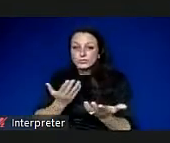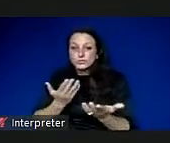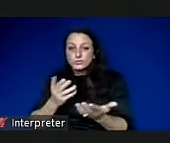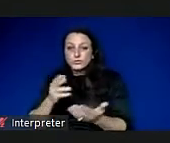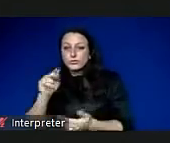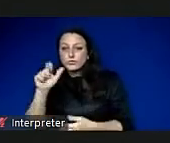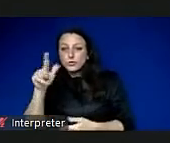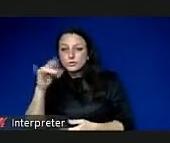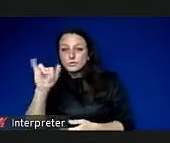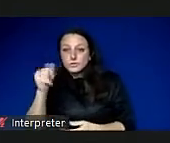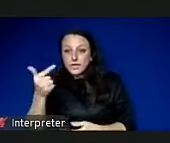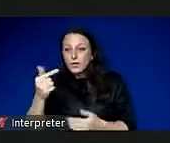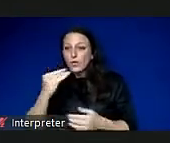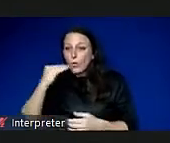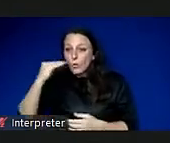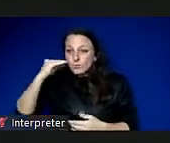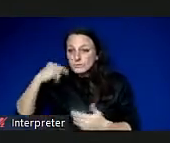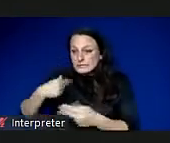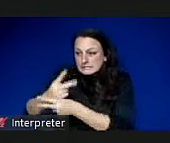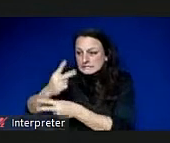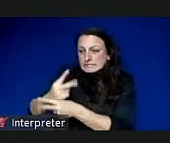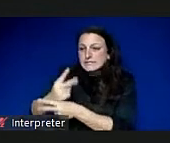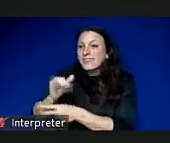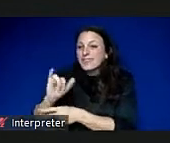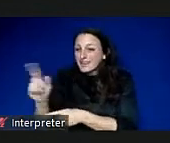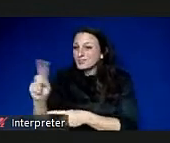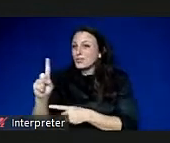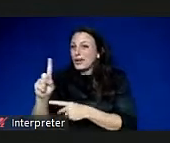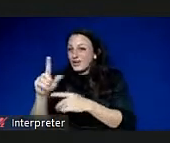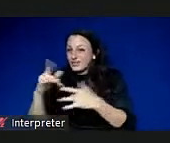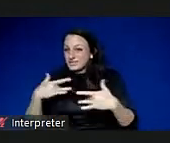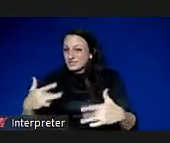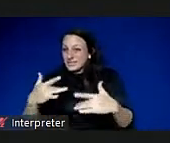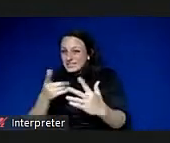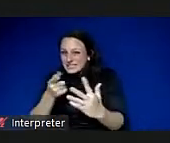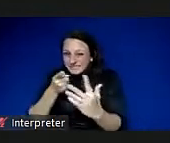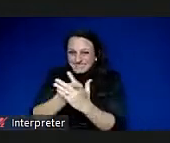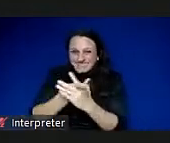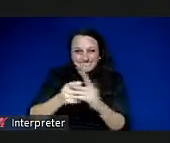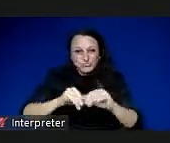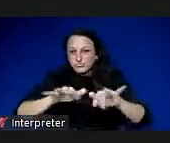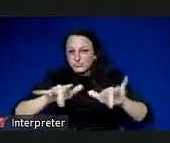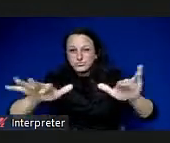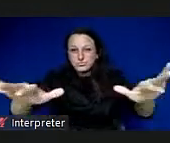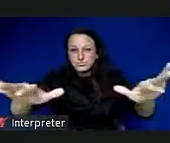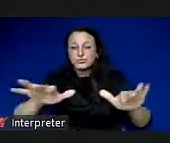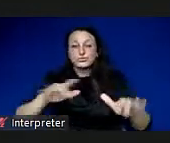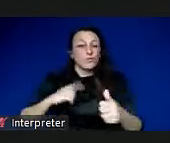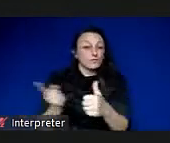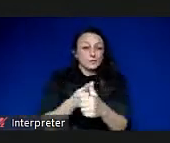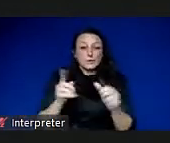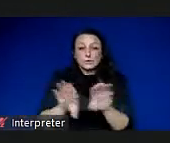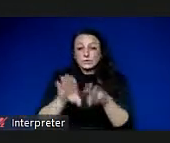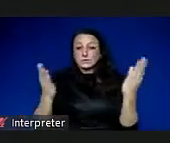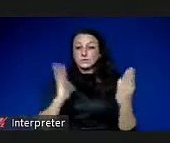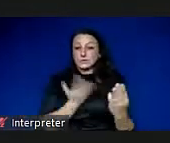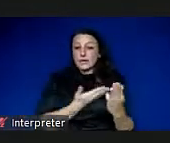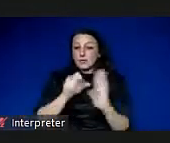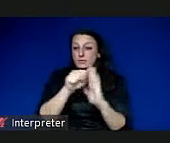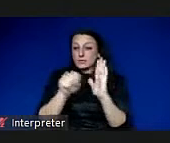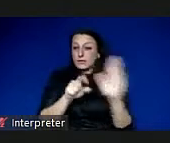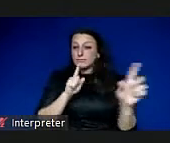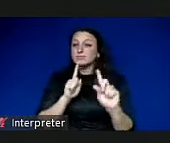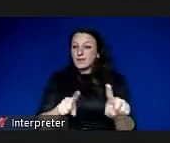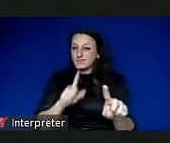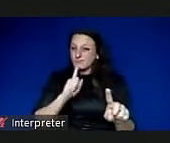is where this illness is getting in. And so from the very beginning, our state response has really been focused in many ways